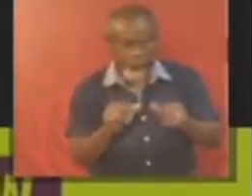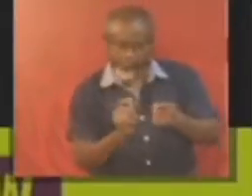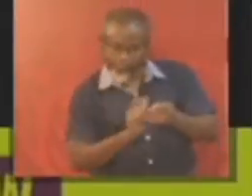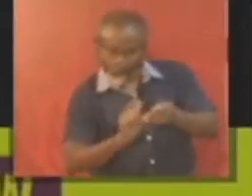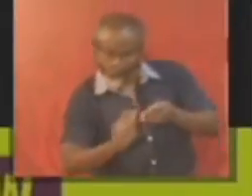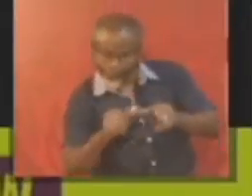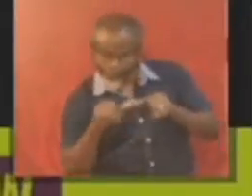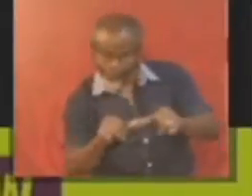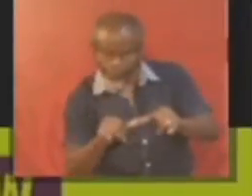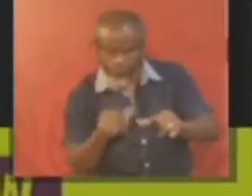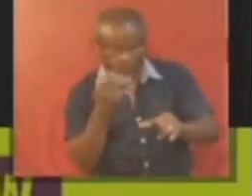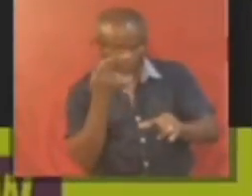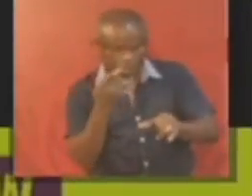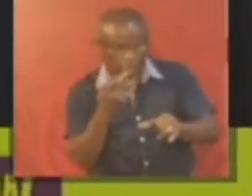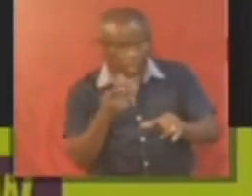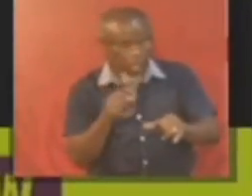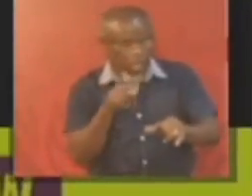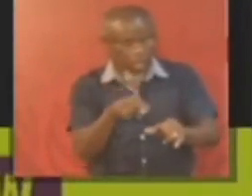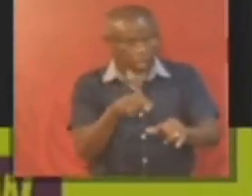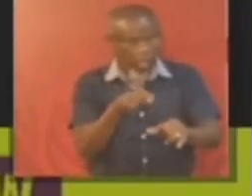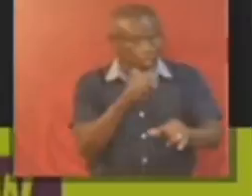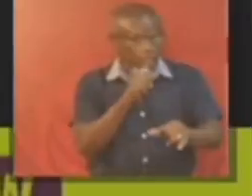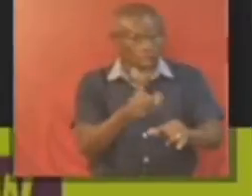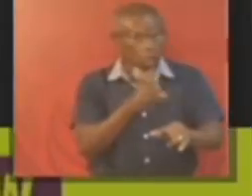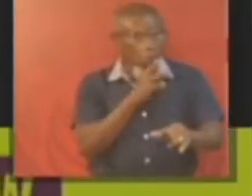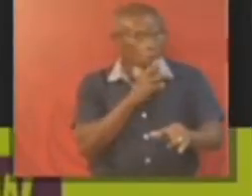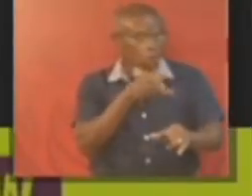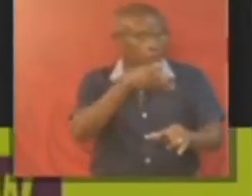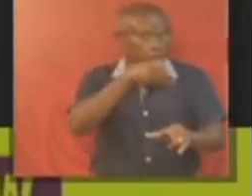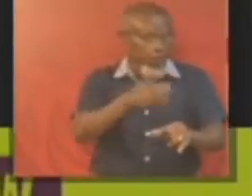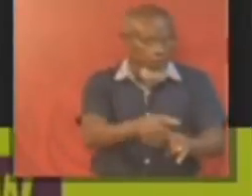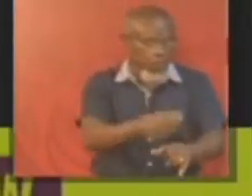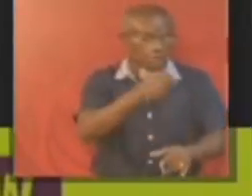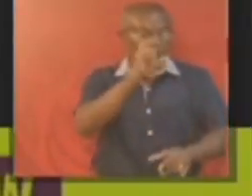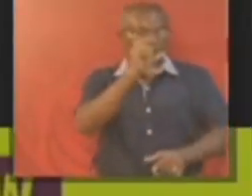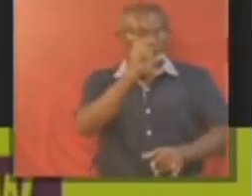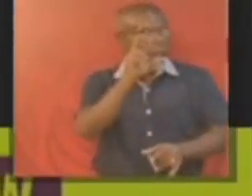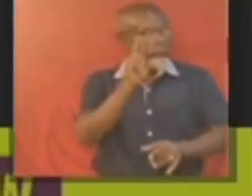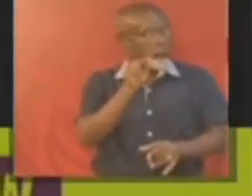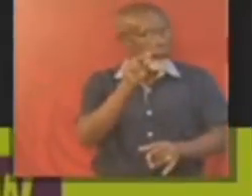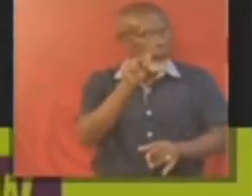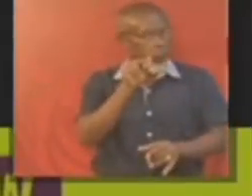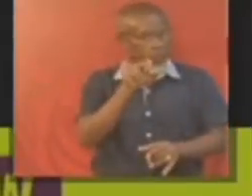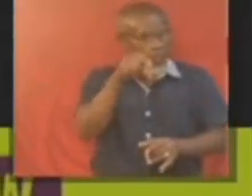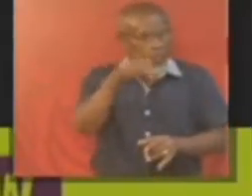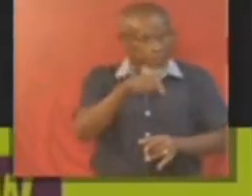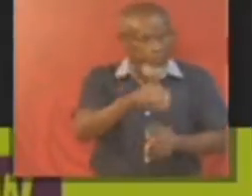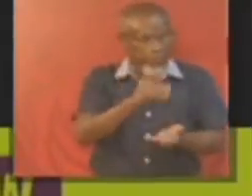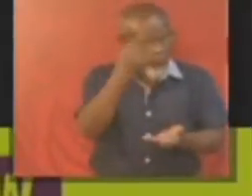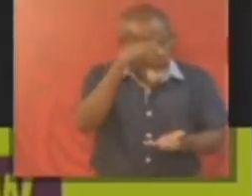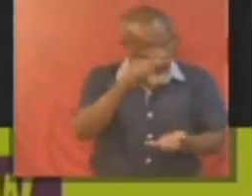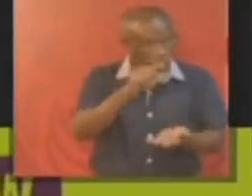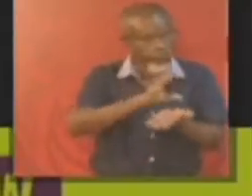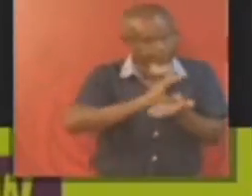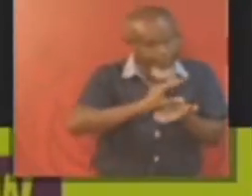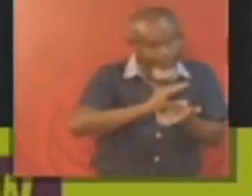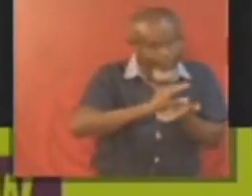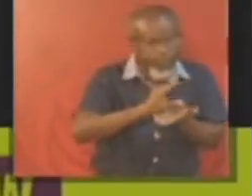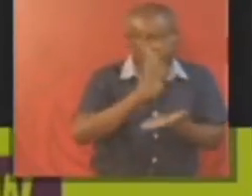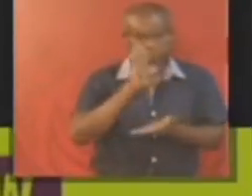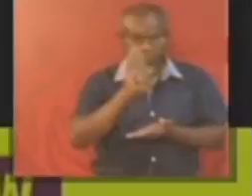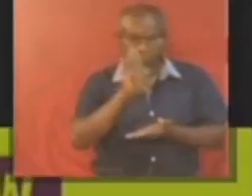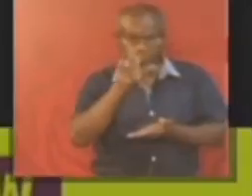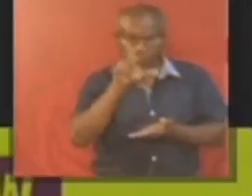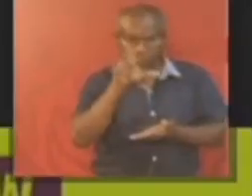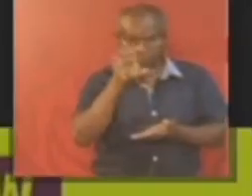do not use water bottles. You know, the brand name water bottles. Don't put the mixture of bleach and water for there to be hazards introduced into your home.